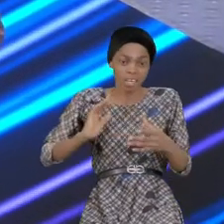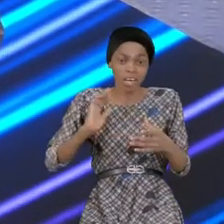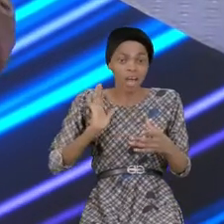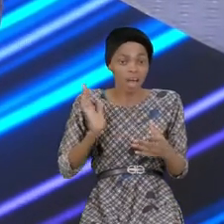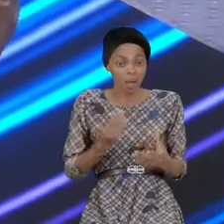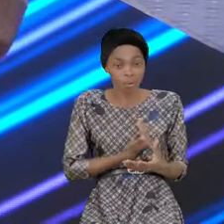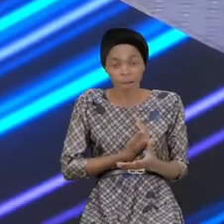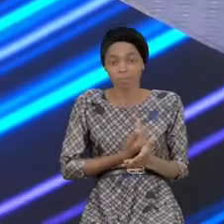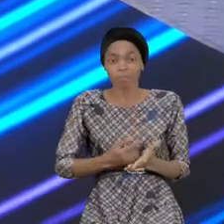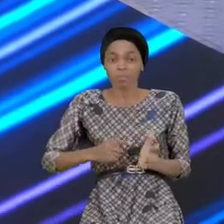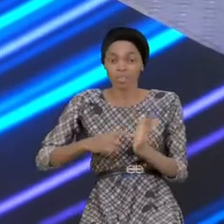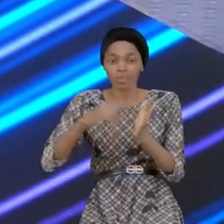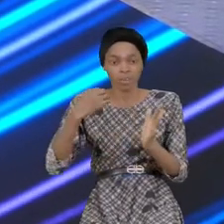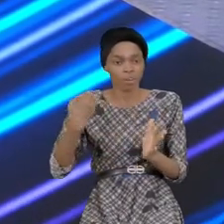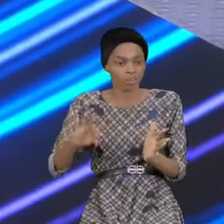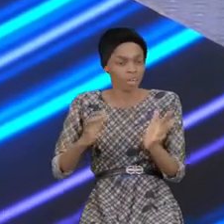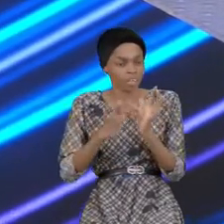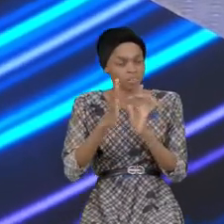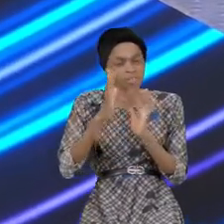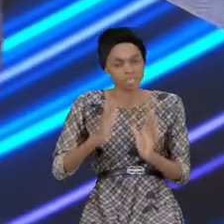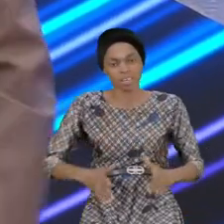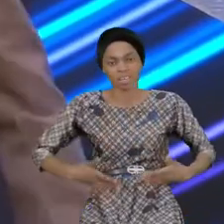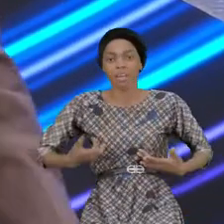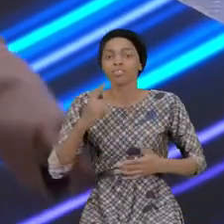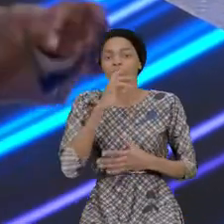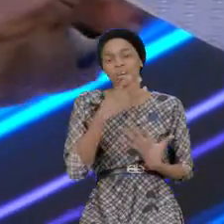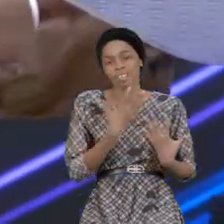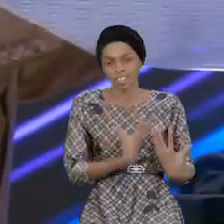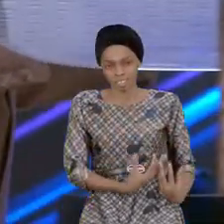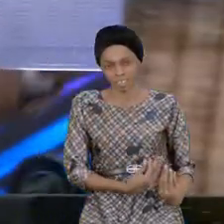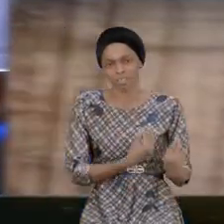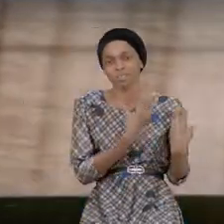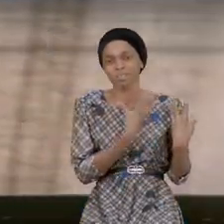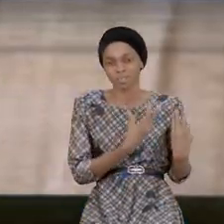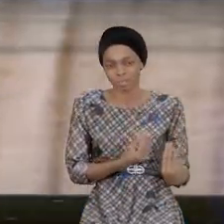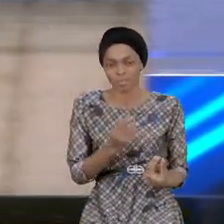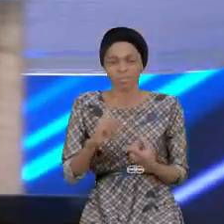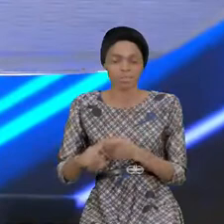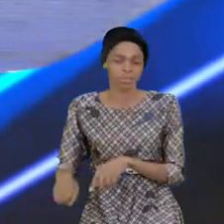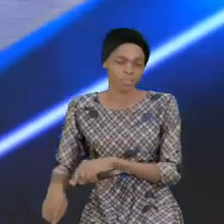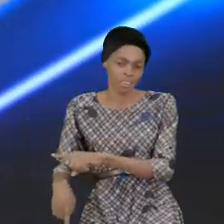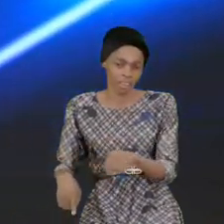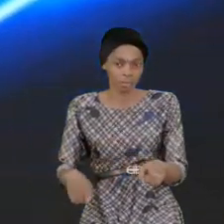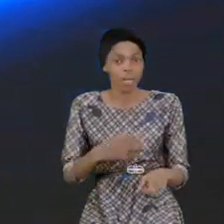of our Christian life, you are gentle towards them. And because God has prospered